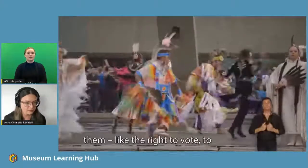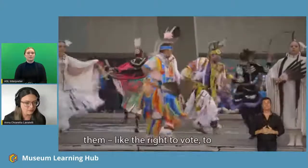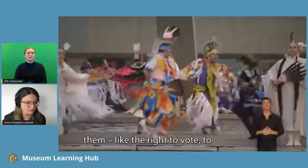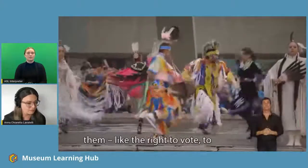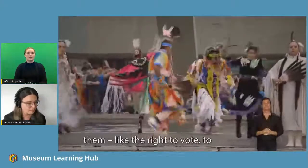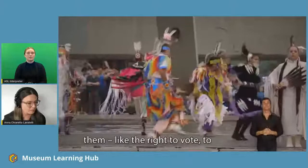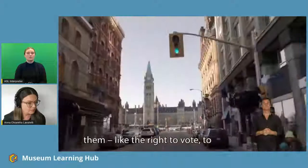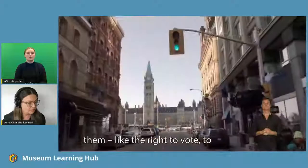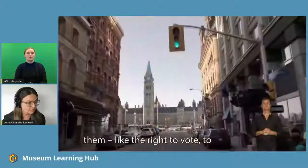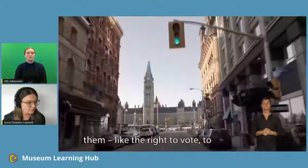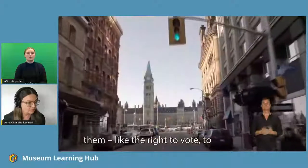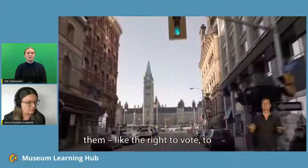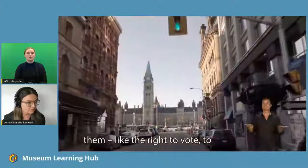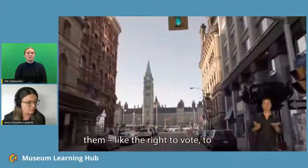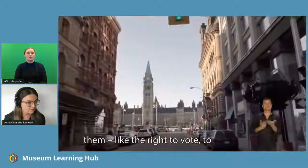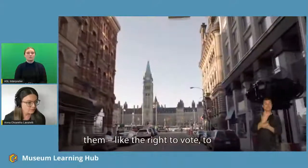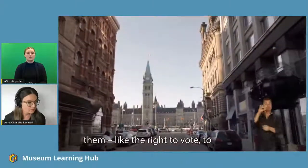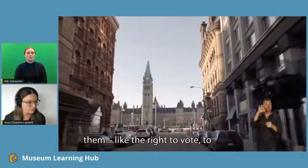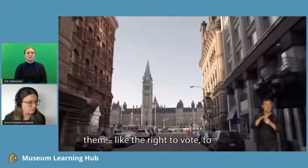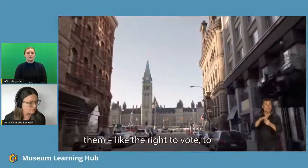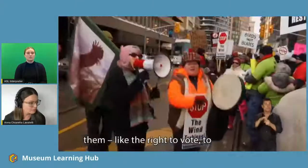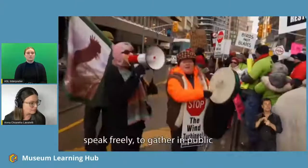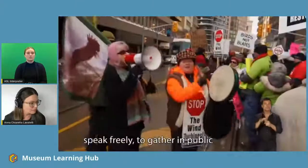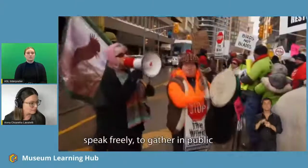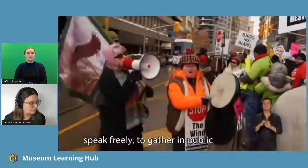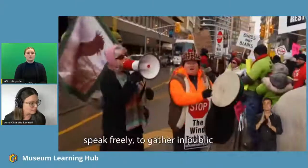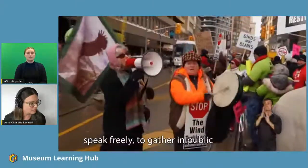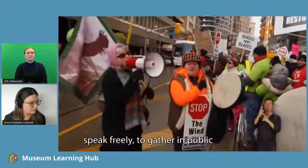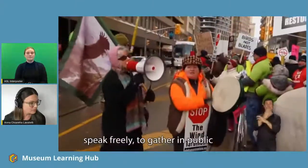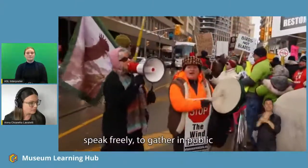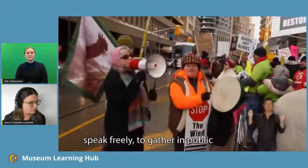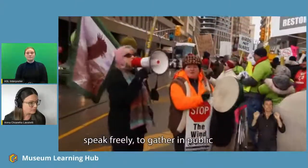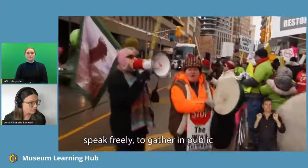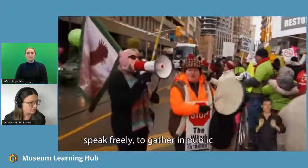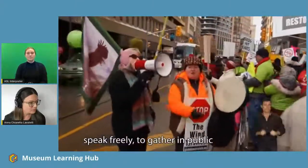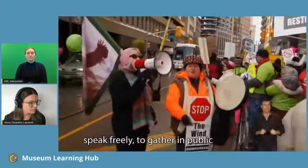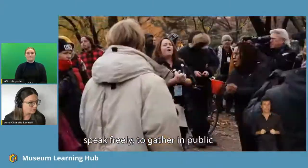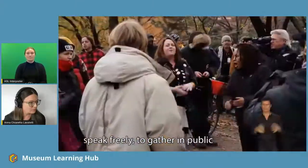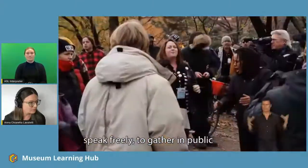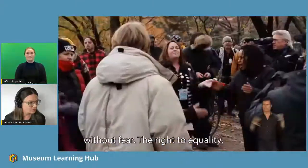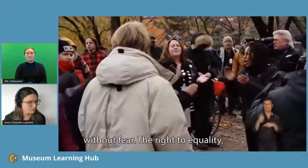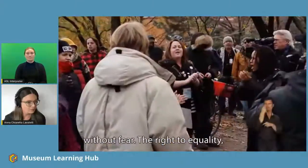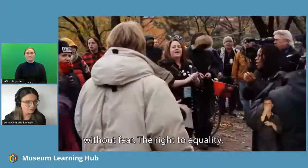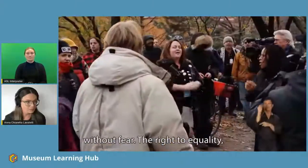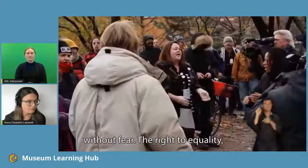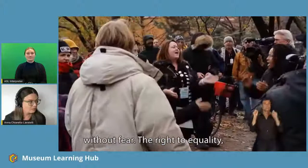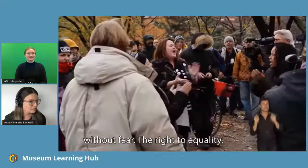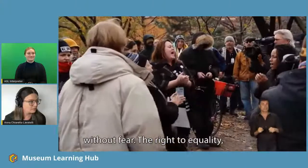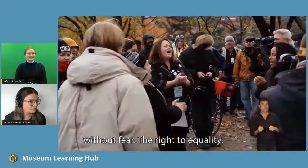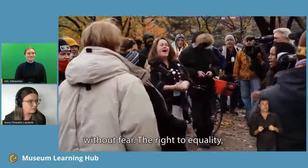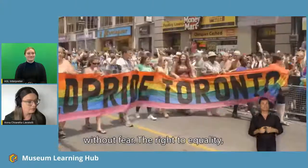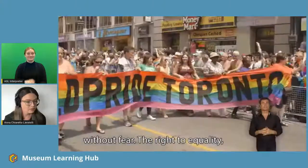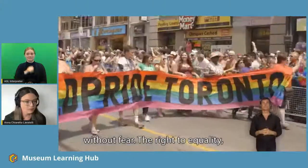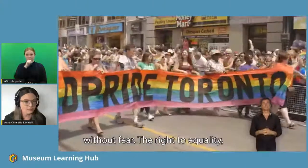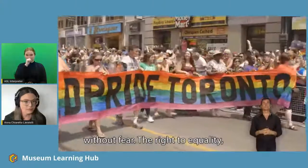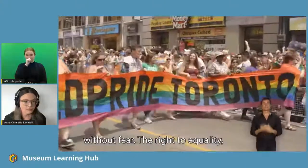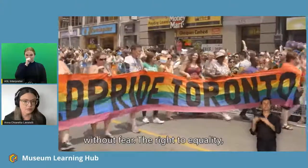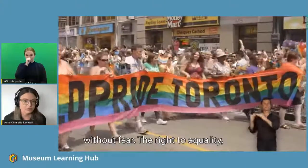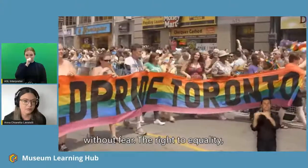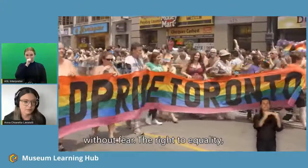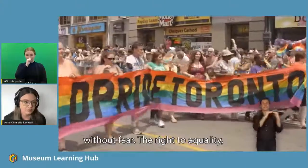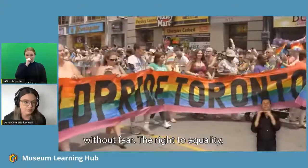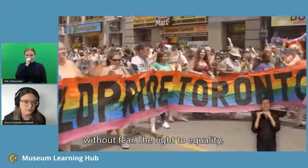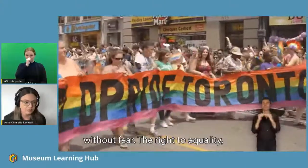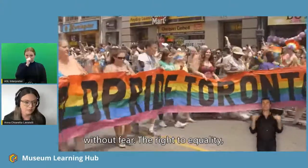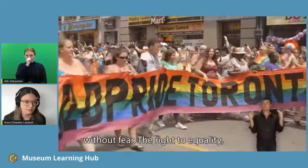them, like the right to vote, to speak freely, to gather in public without fear. Pride parade banners. The